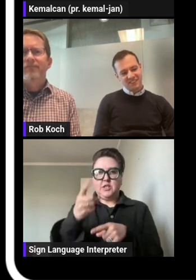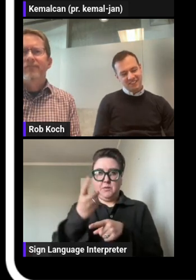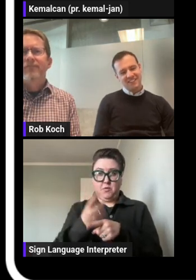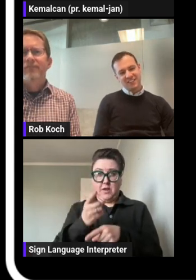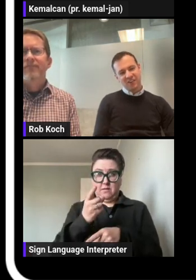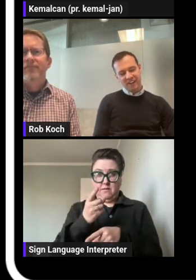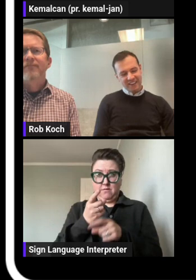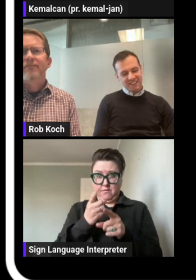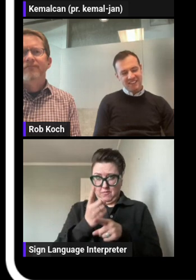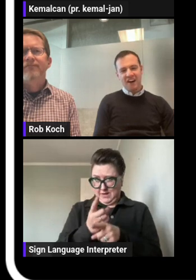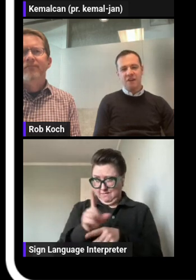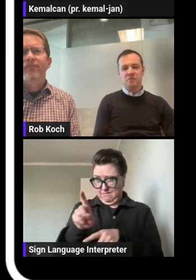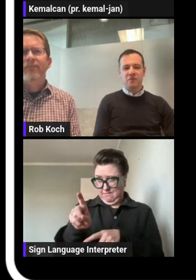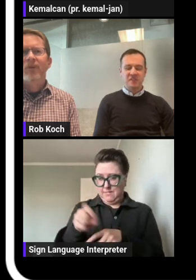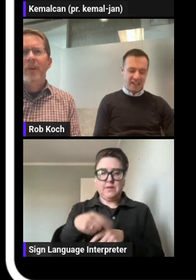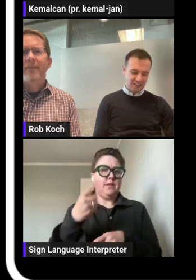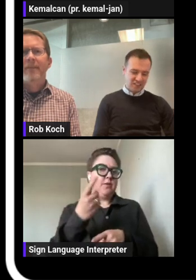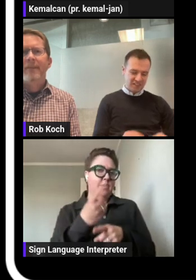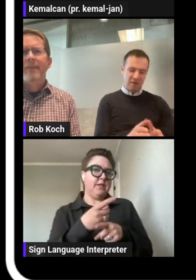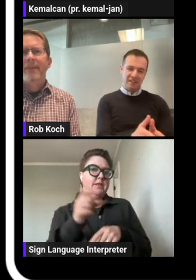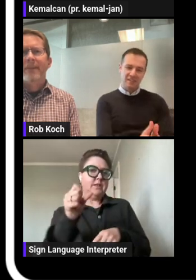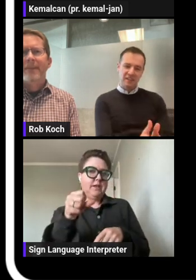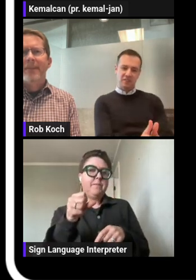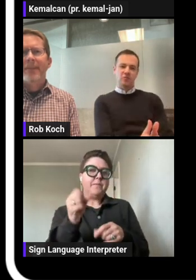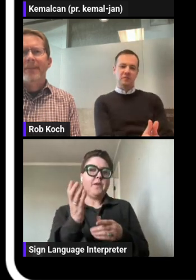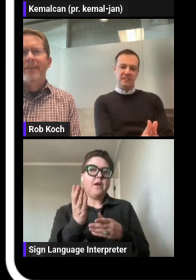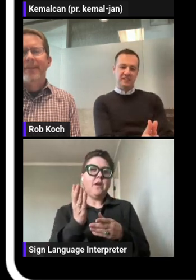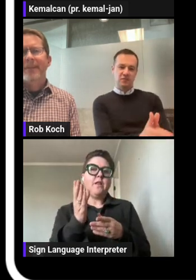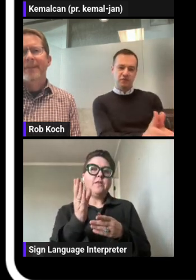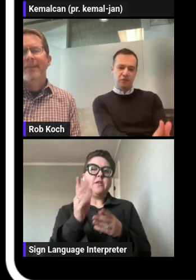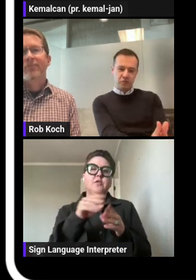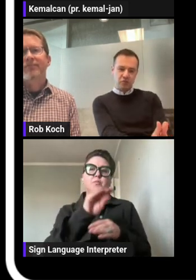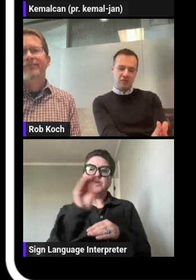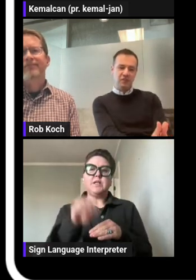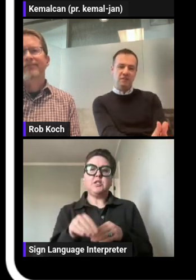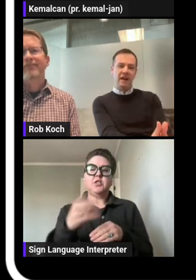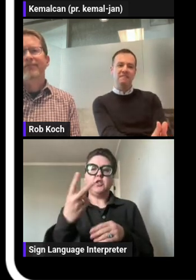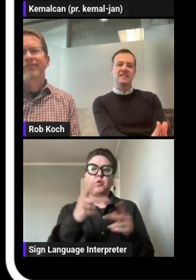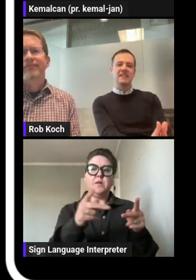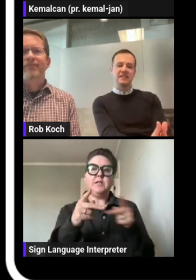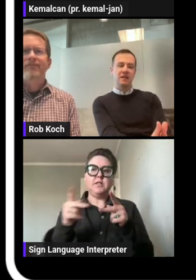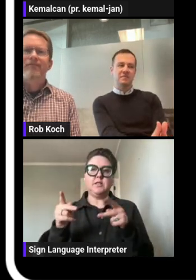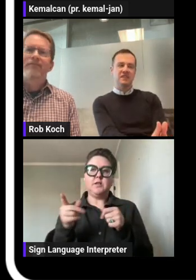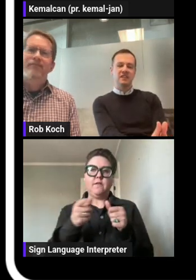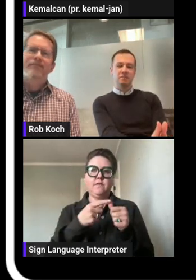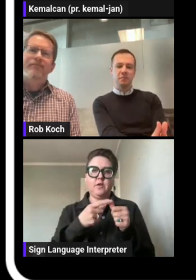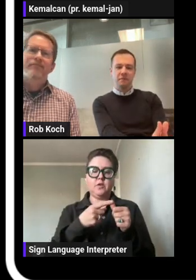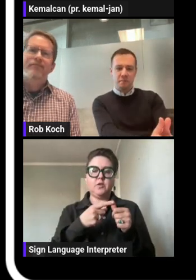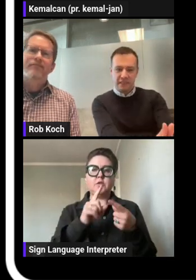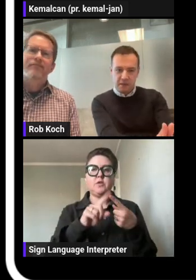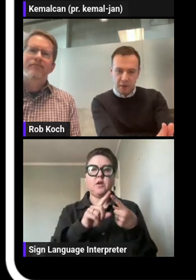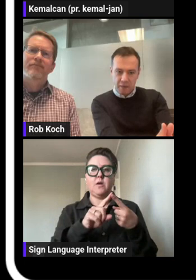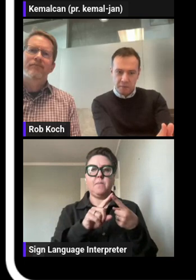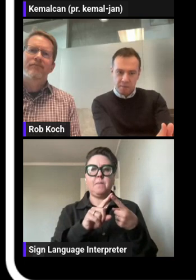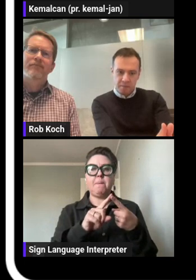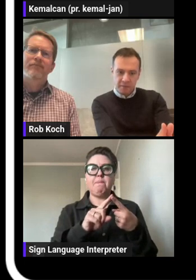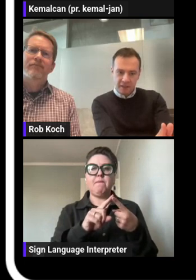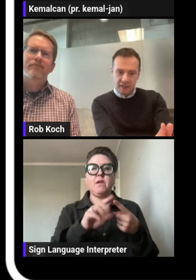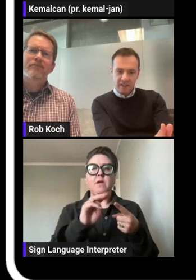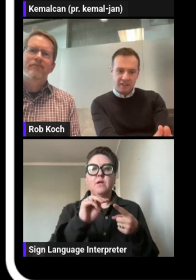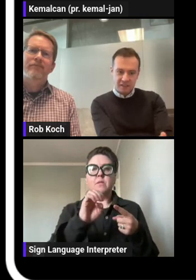yes. Correct. There are percentages in two places. First, when we set up the media